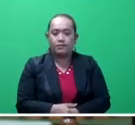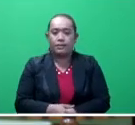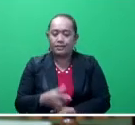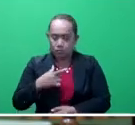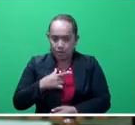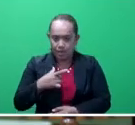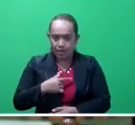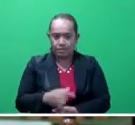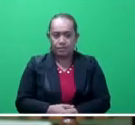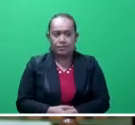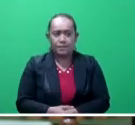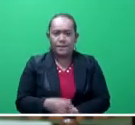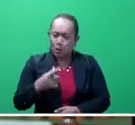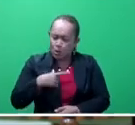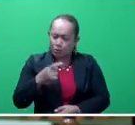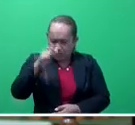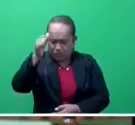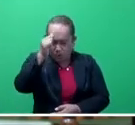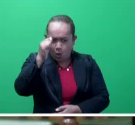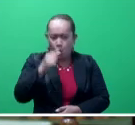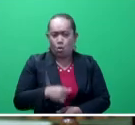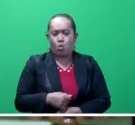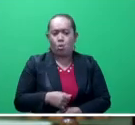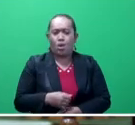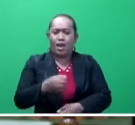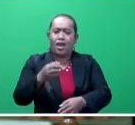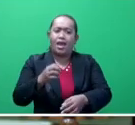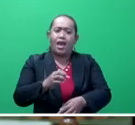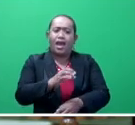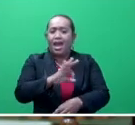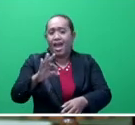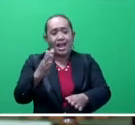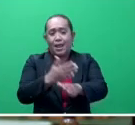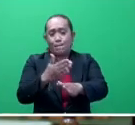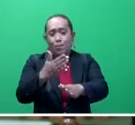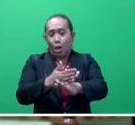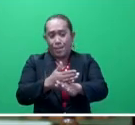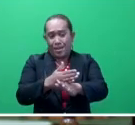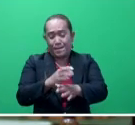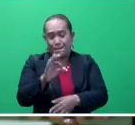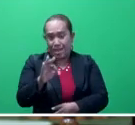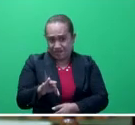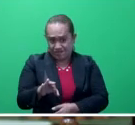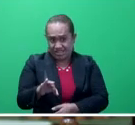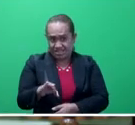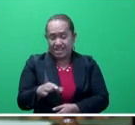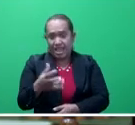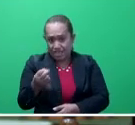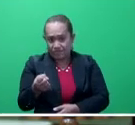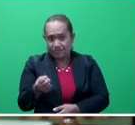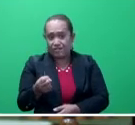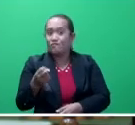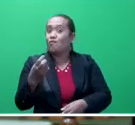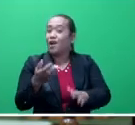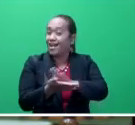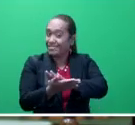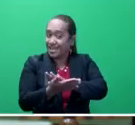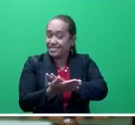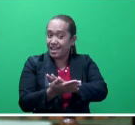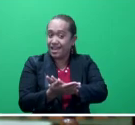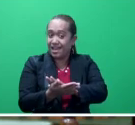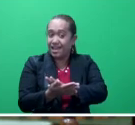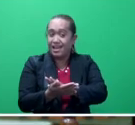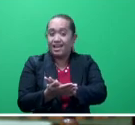unprecedented unemployment benefit that government introduced in the 2020-2021 financial year under the FNPF scheme